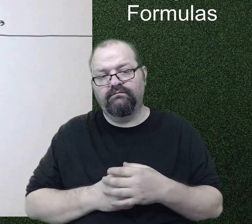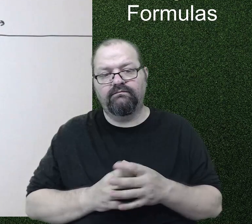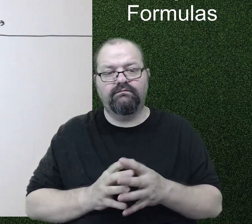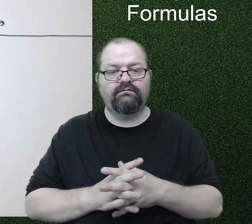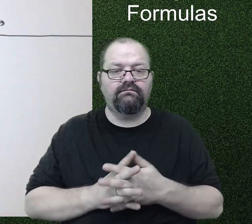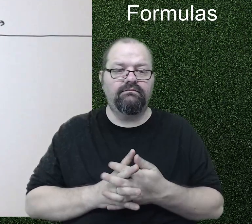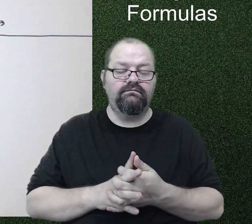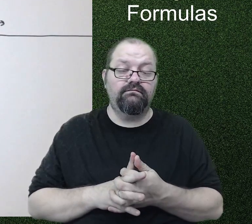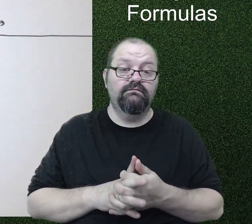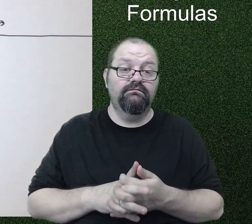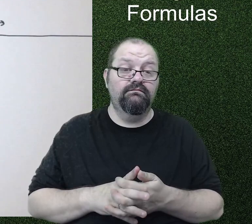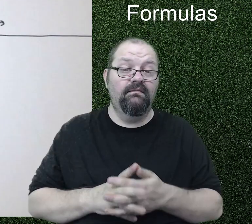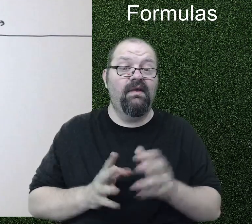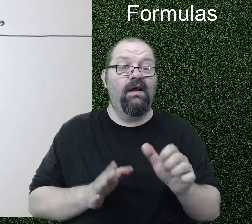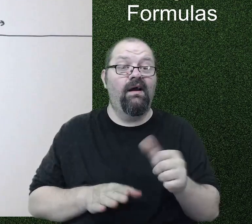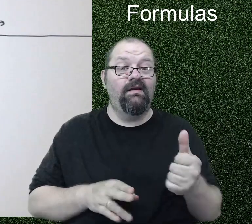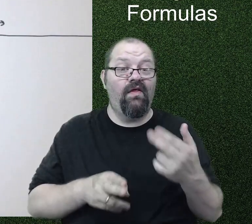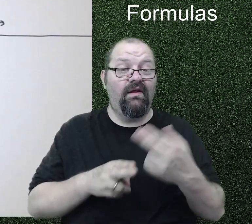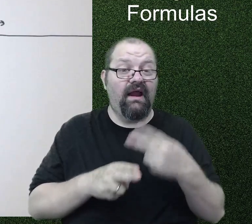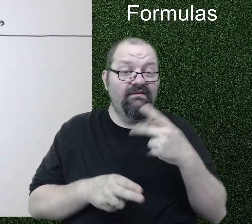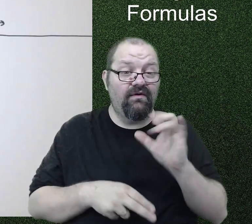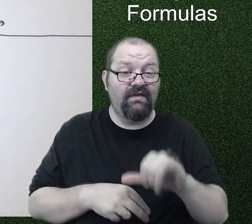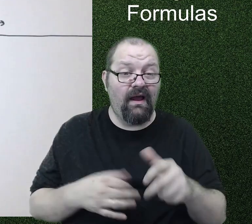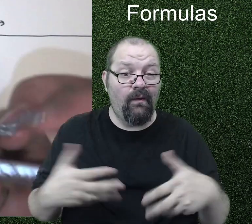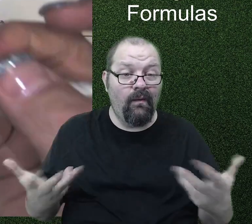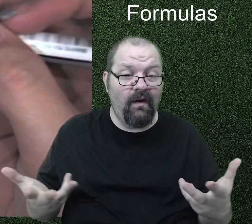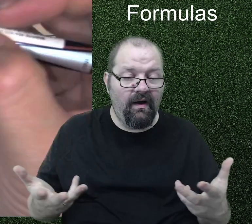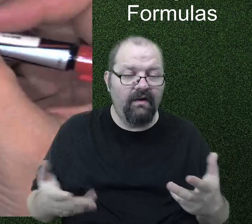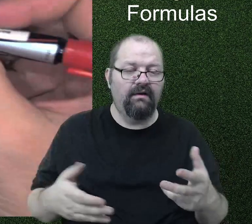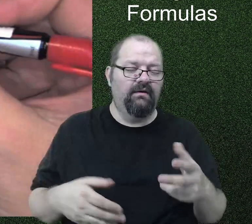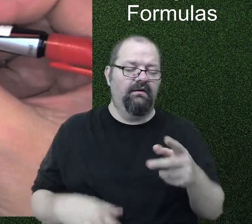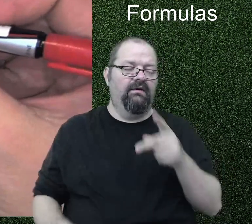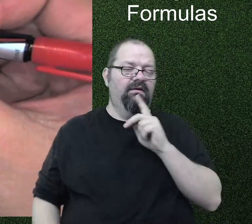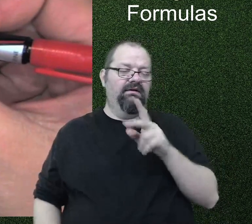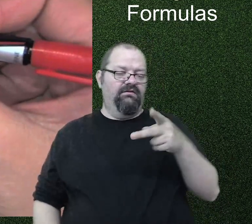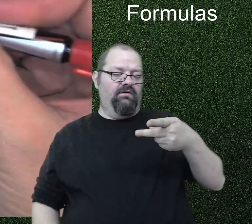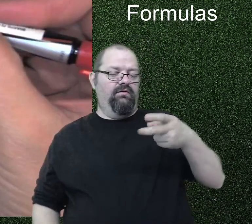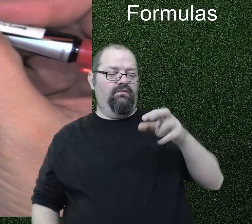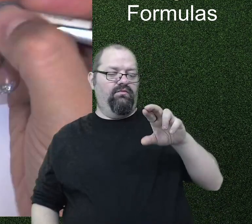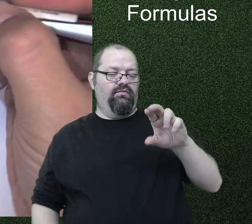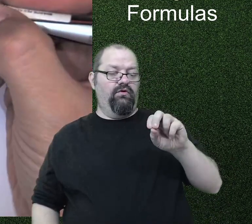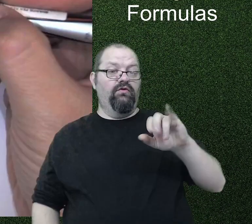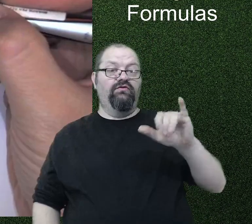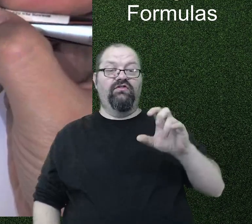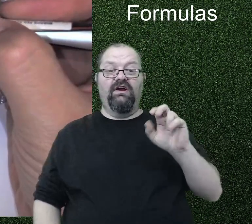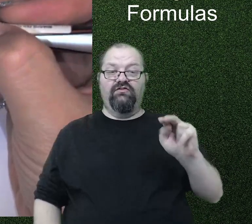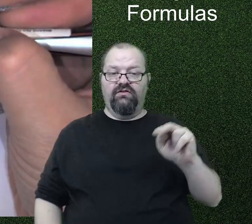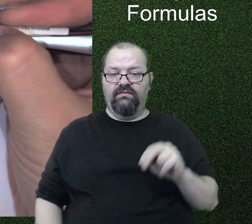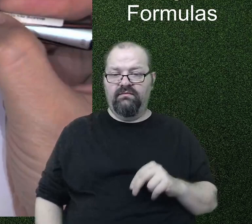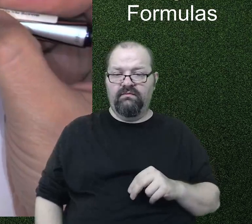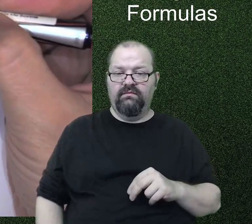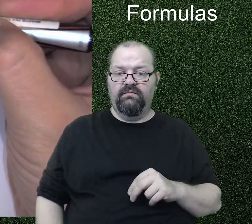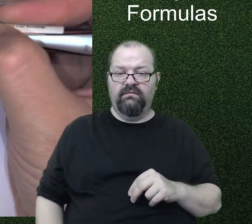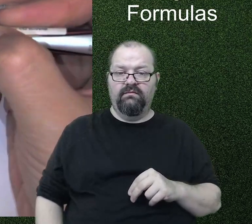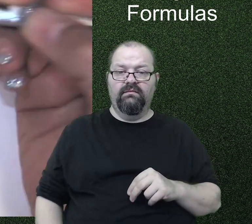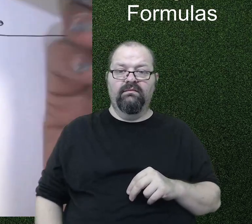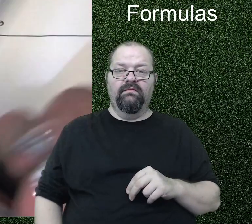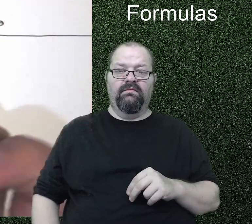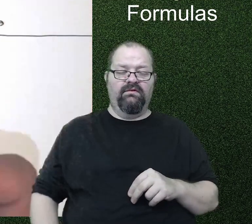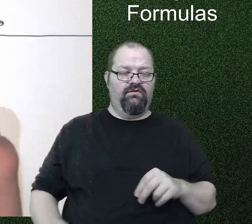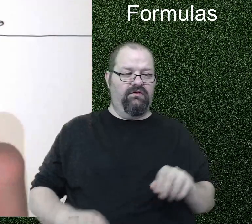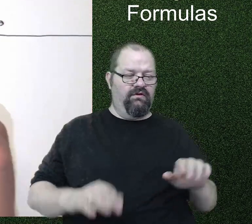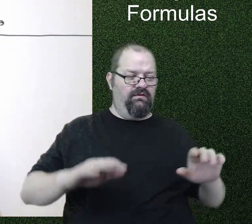Now, another name for this is the projection. I can think of this as taking the vector v and then projecting it onto